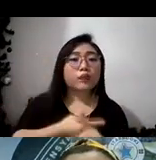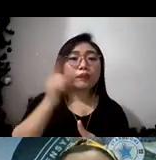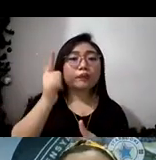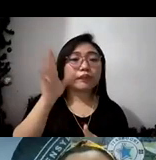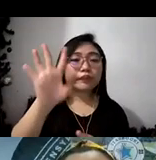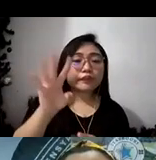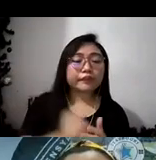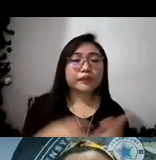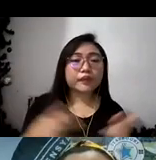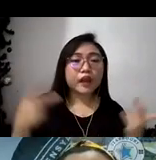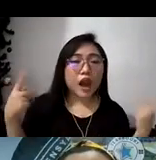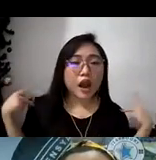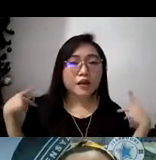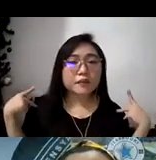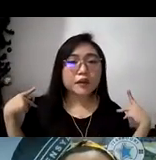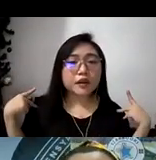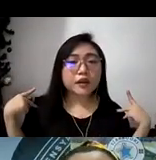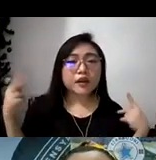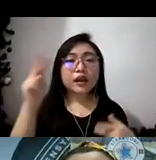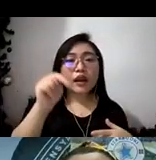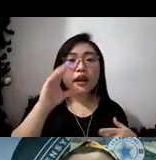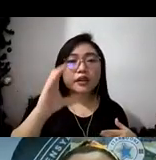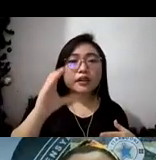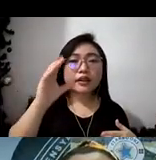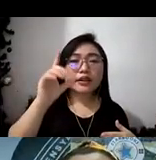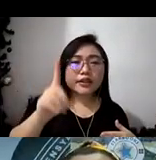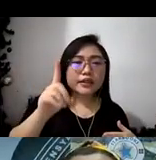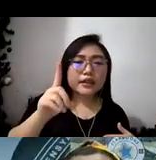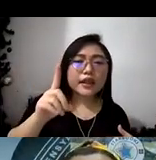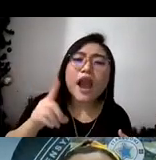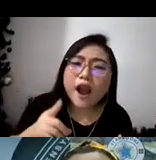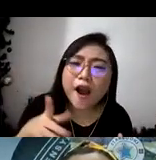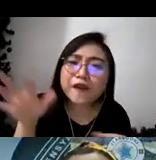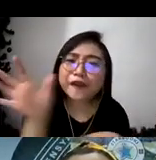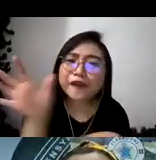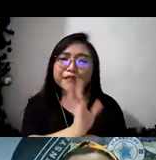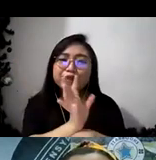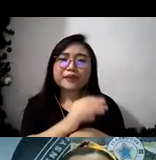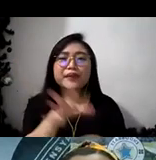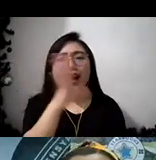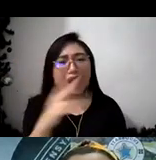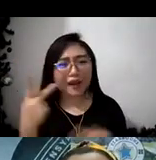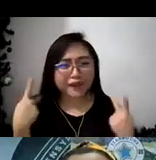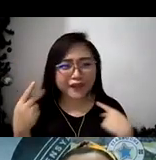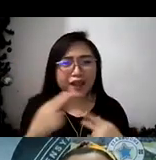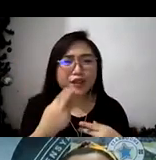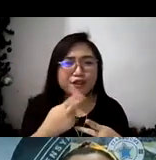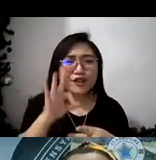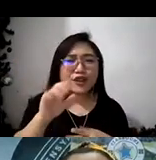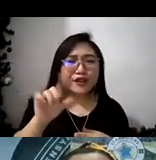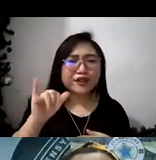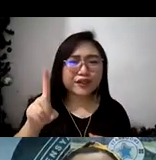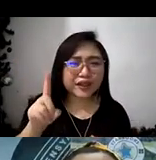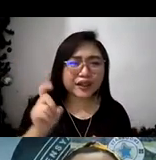24, magkakaroon po ng Indisciencia Film Exhibition, Nutriflix, Disaster Resilience Summit